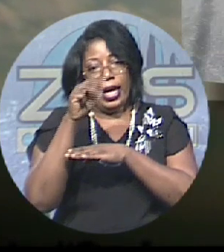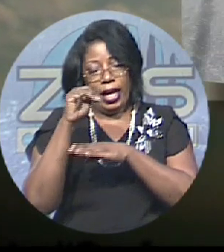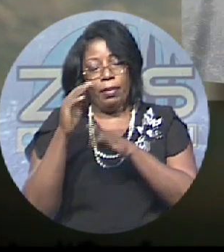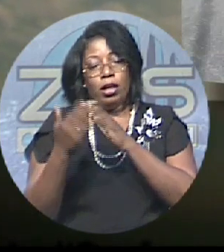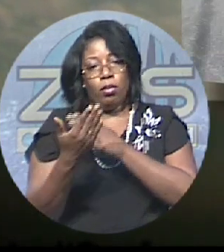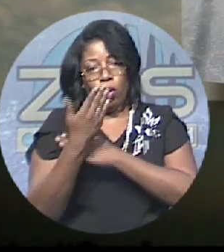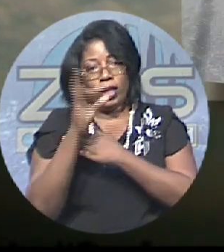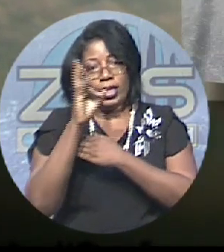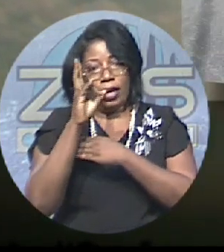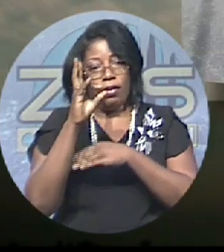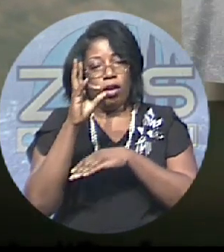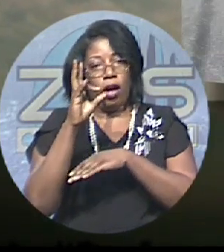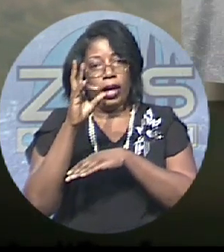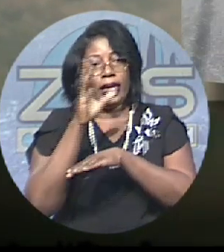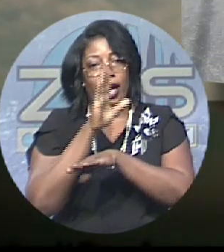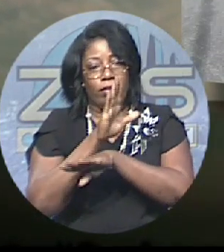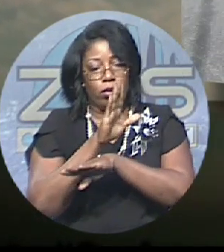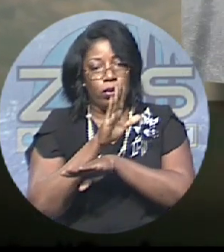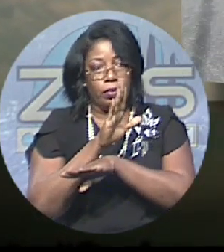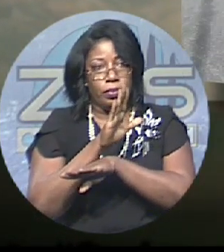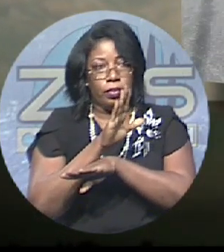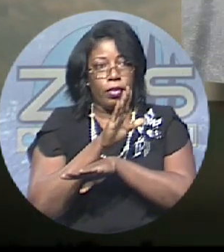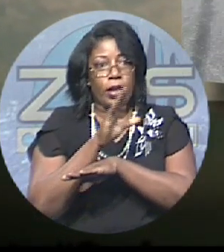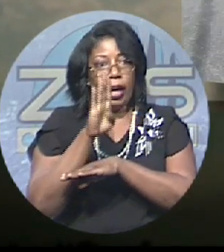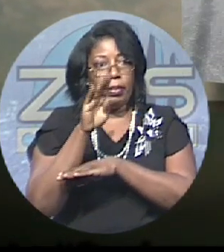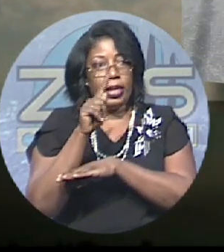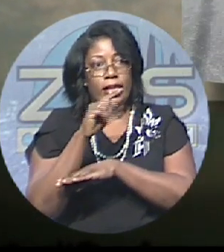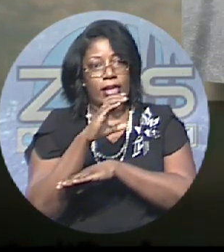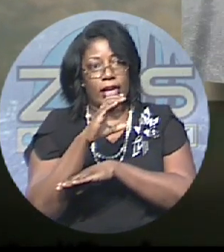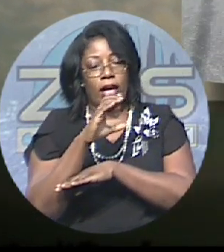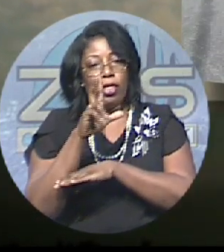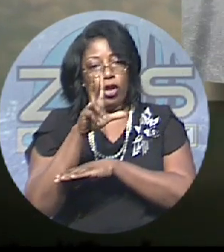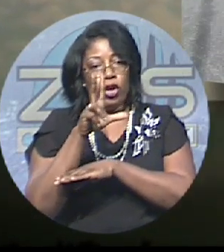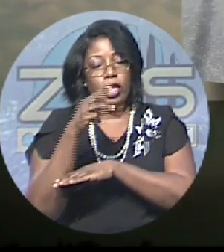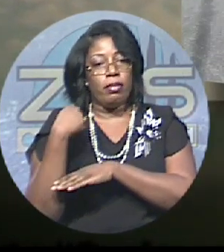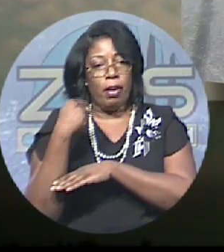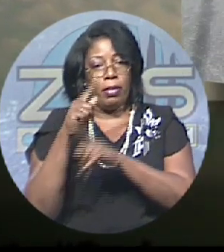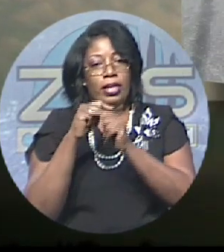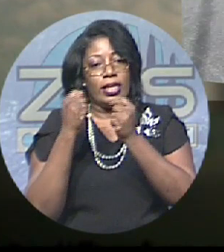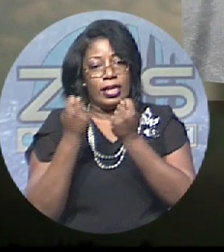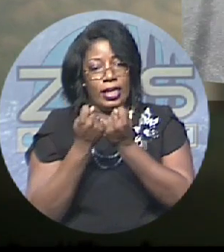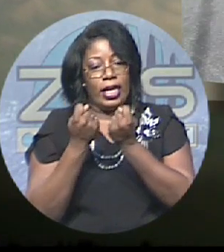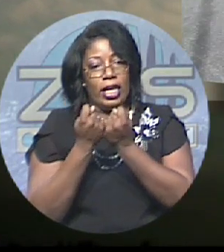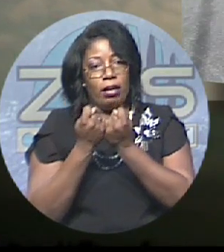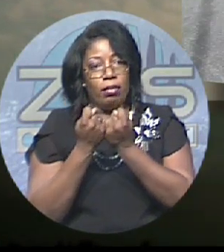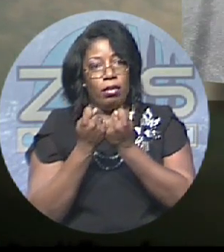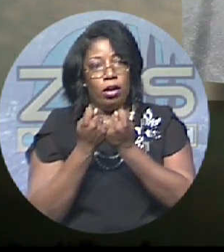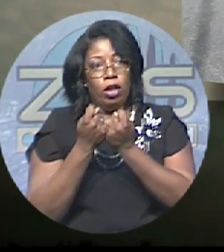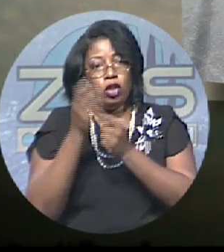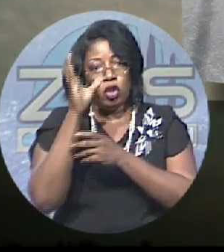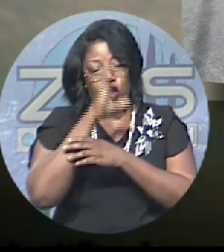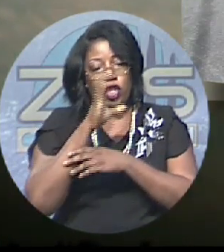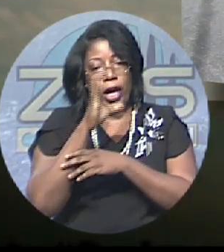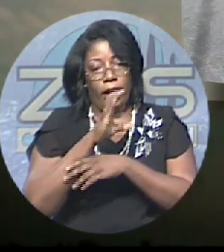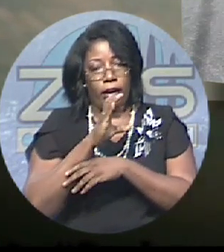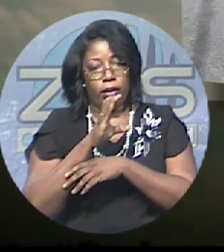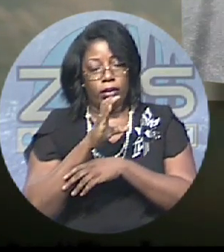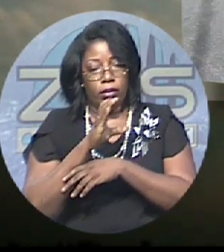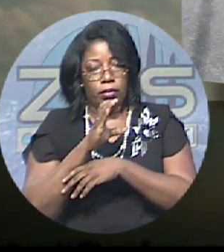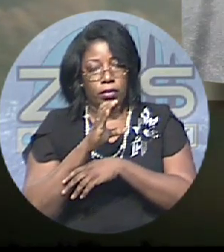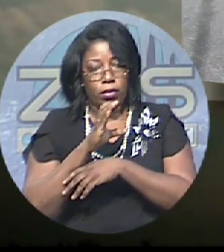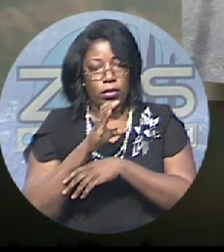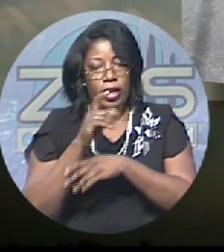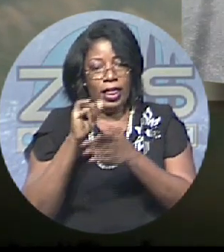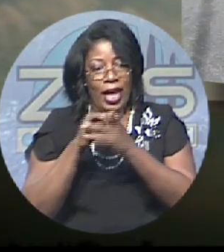in the afternoon. On Sunday, BTC mobilized a 30-member assessment team to review the state of the network. That team traveled